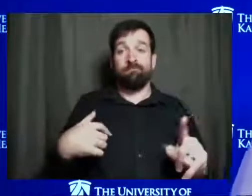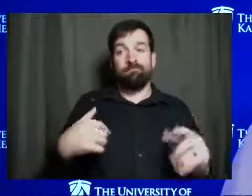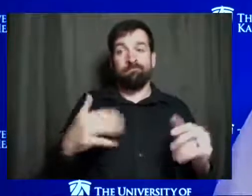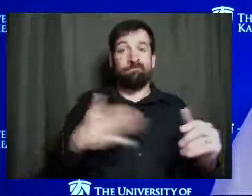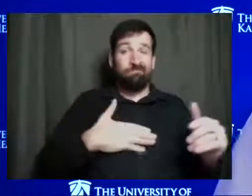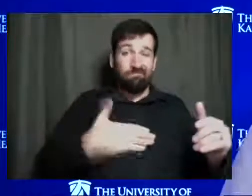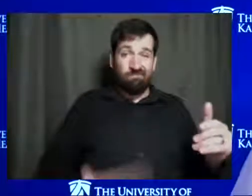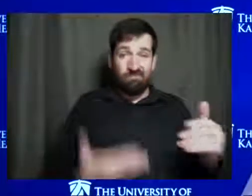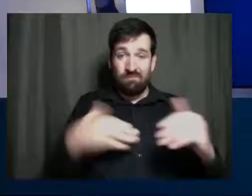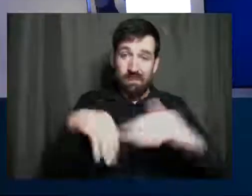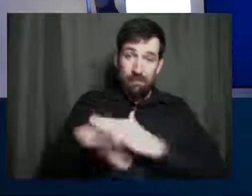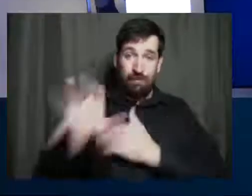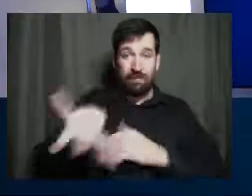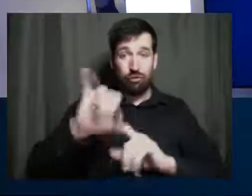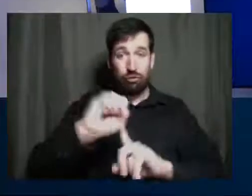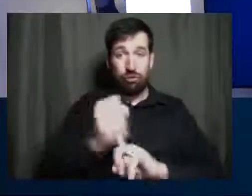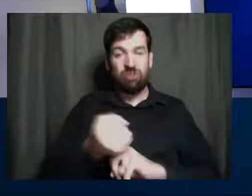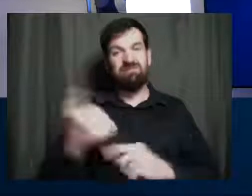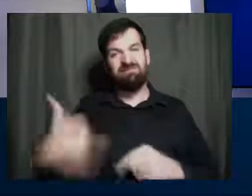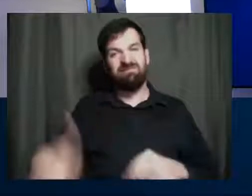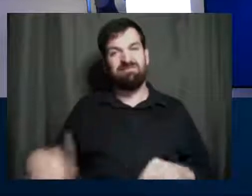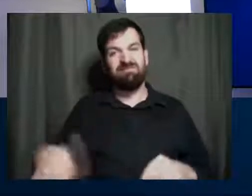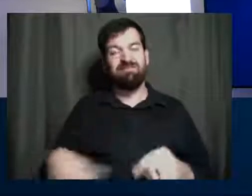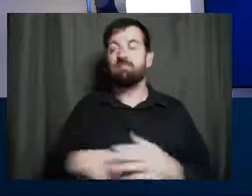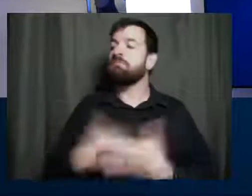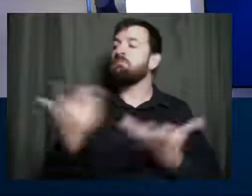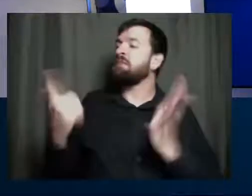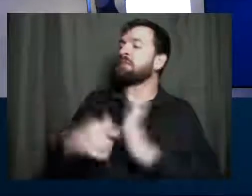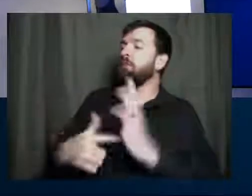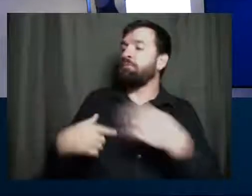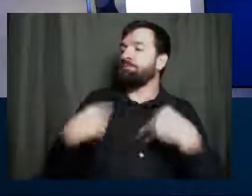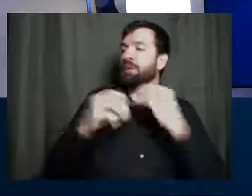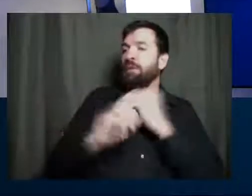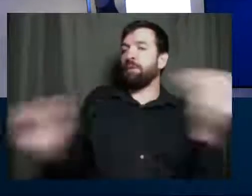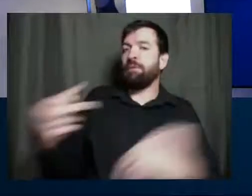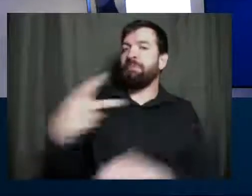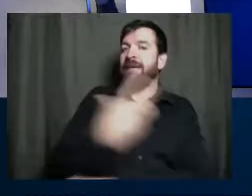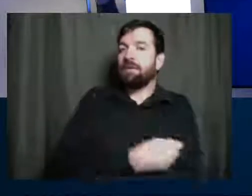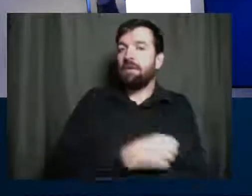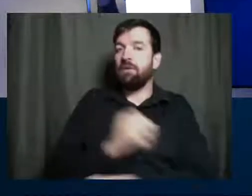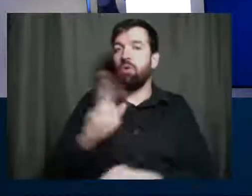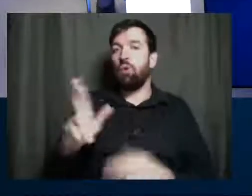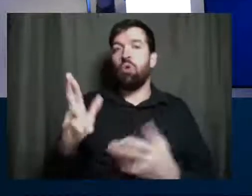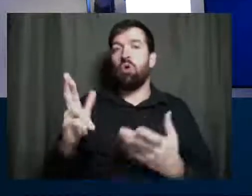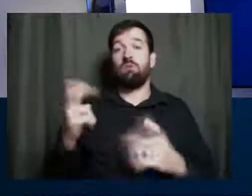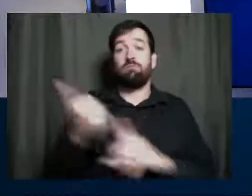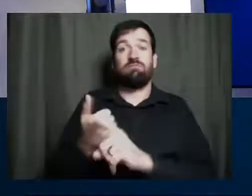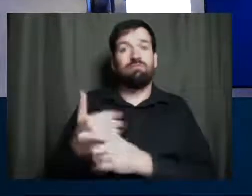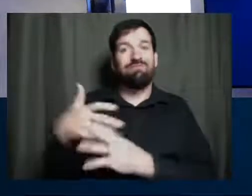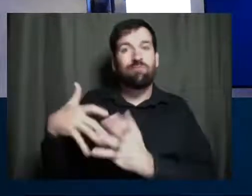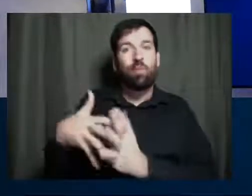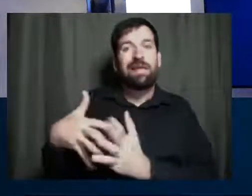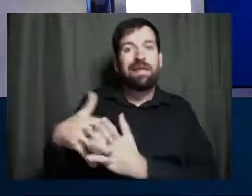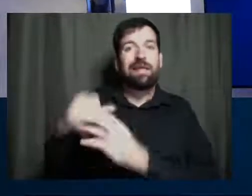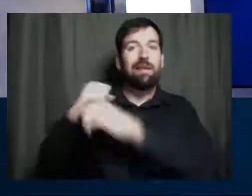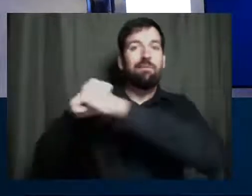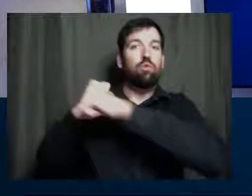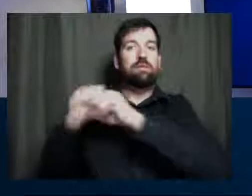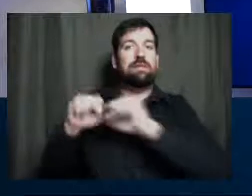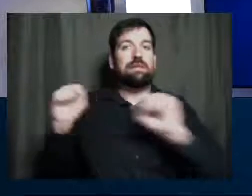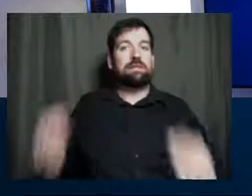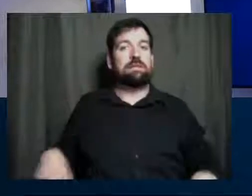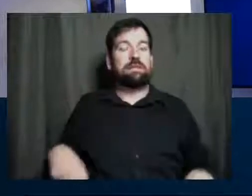always be a concern. All right, so Doc Hawks, let's say I'm not vaccinated or someone isn't vaccinated or they're immunocompromised because they cannot be. They're answering a door to a